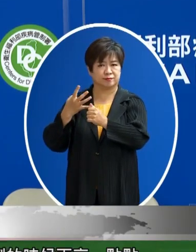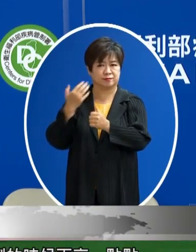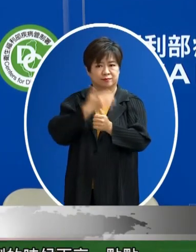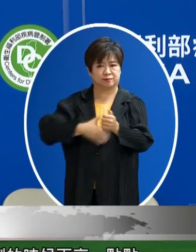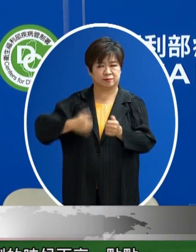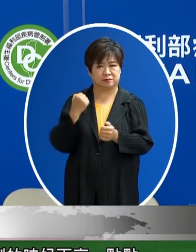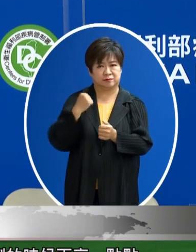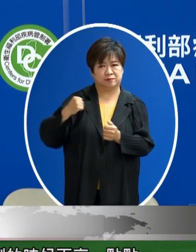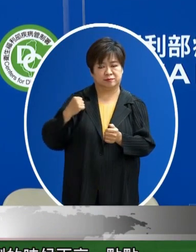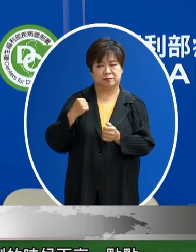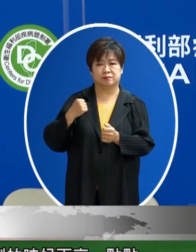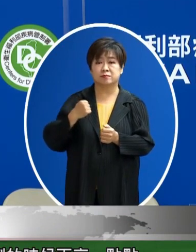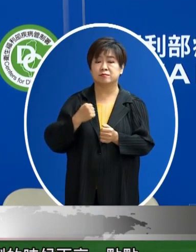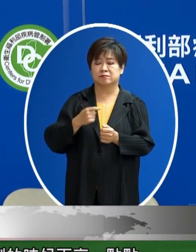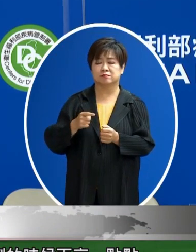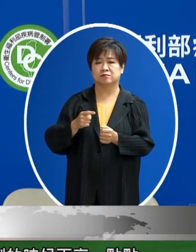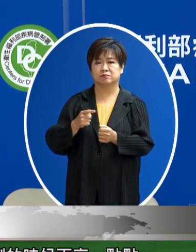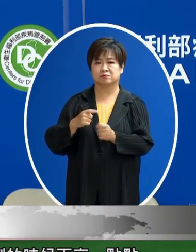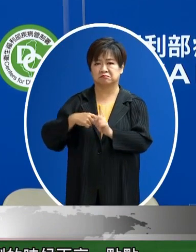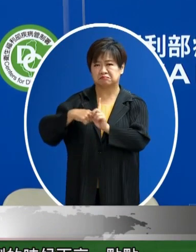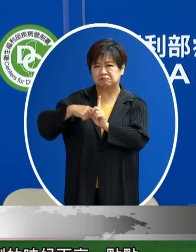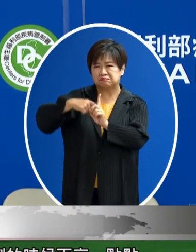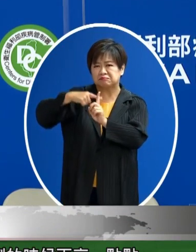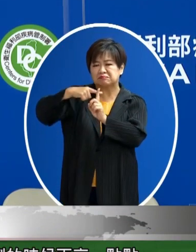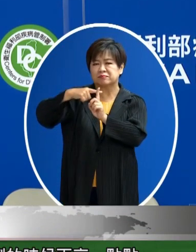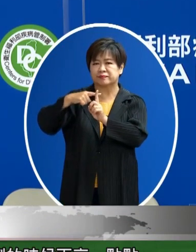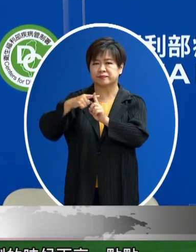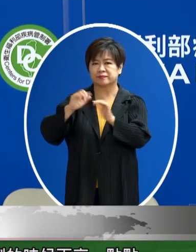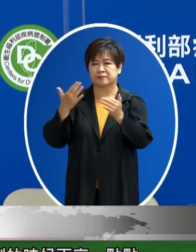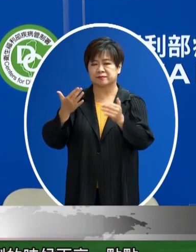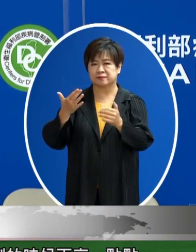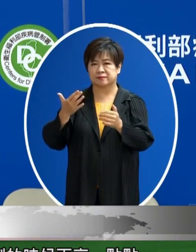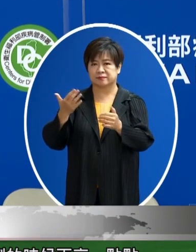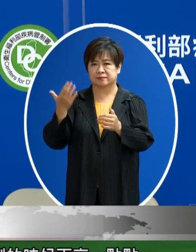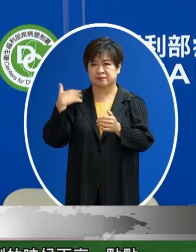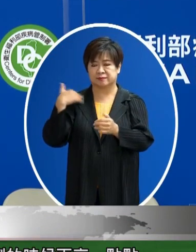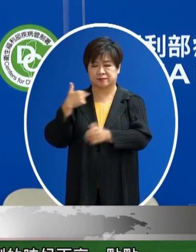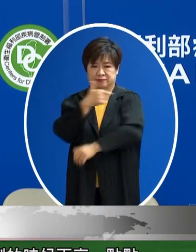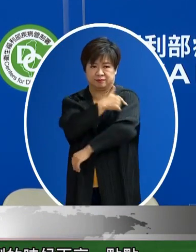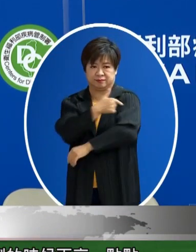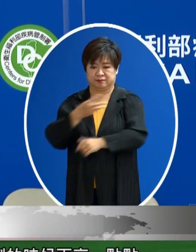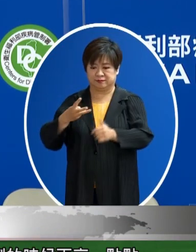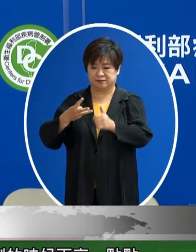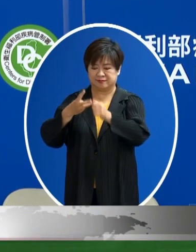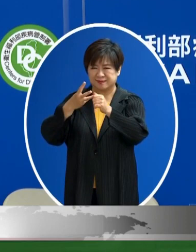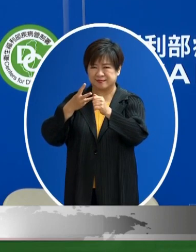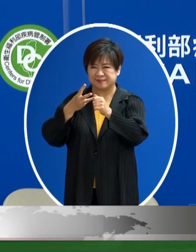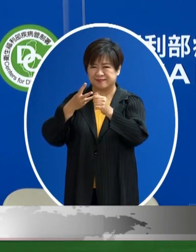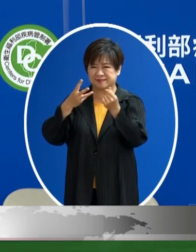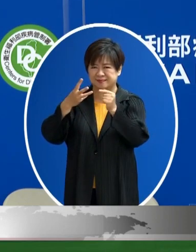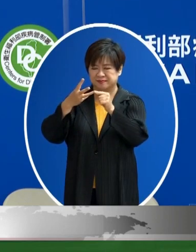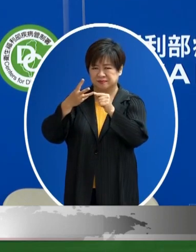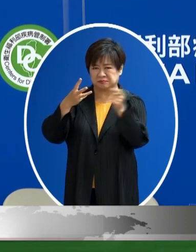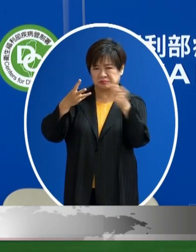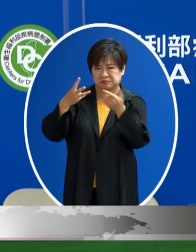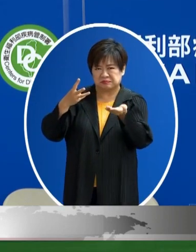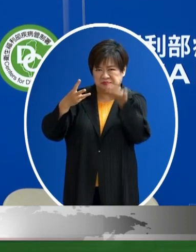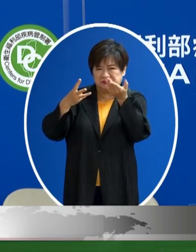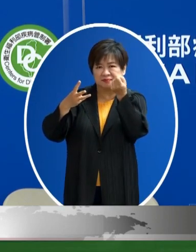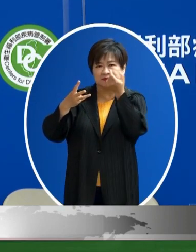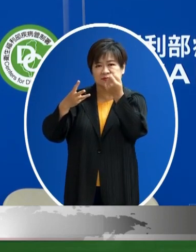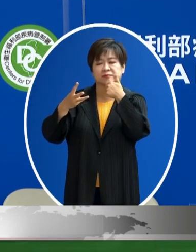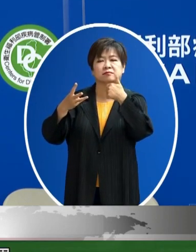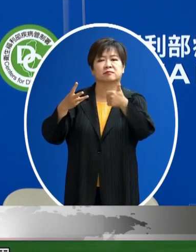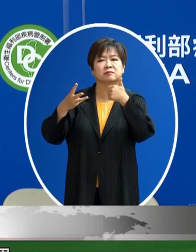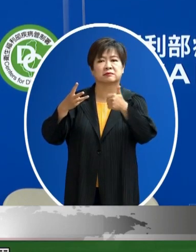to young people, it will increase antibodies to levels just slightly higher than those following the 3rd shots. However, in terms of